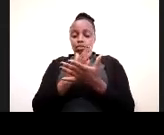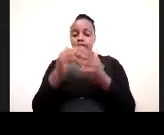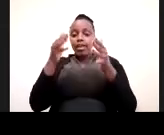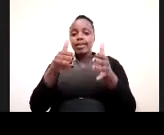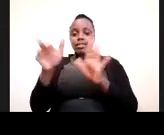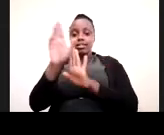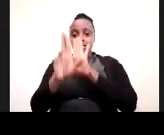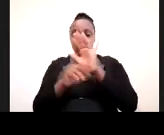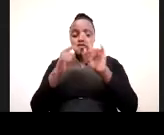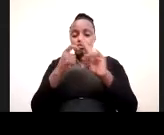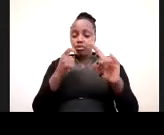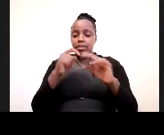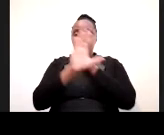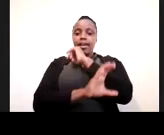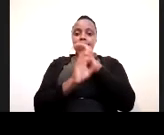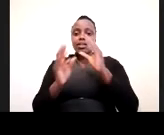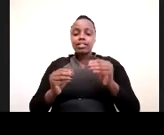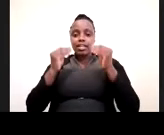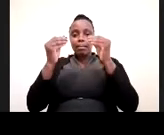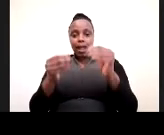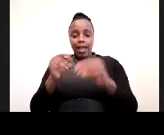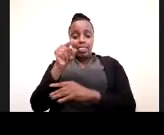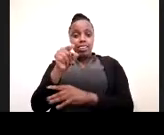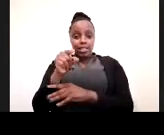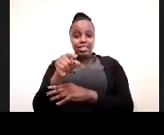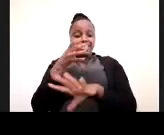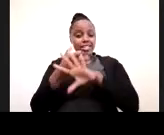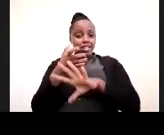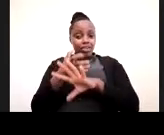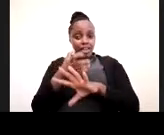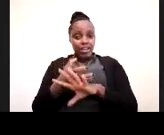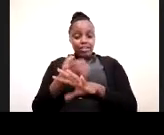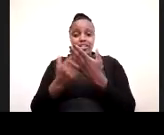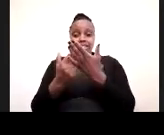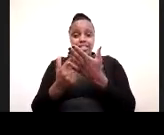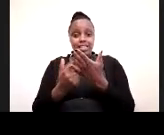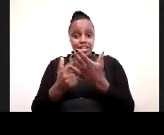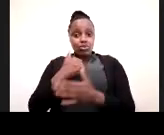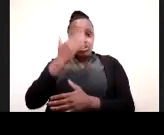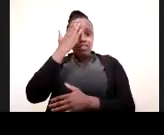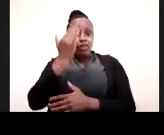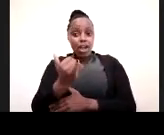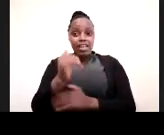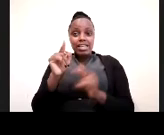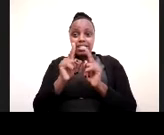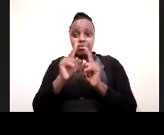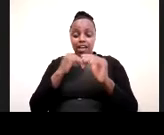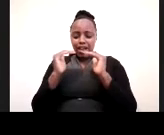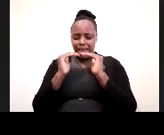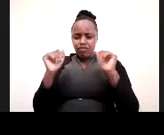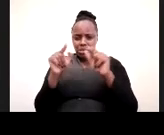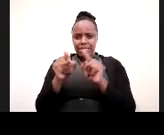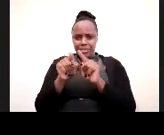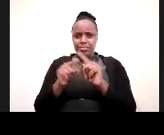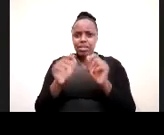country suppliers. This is a sort of difficult discussion to have because, you know, keeping a level playing field as the